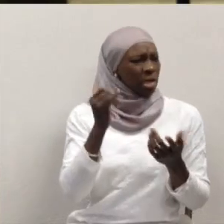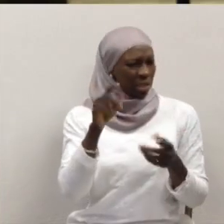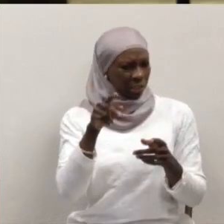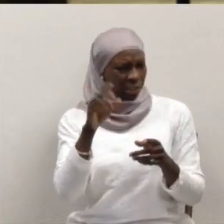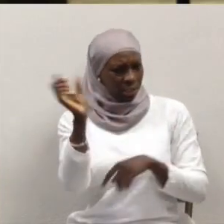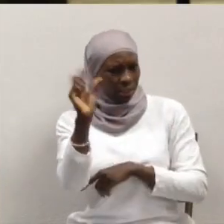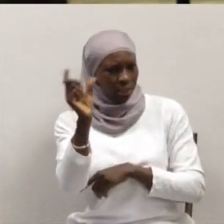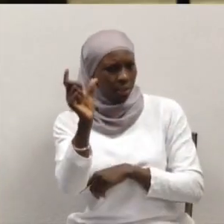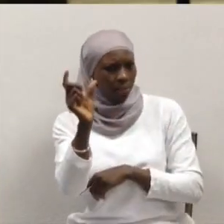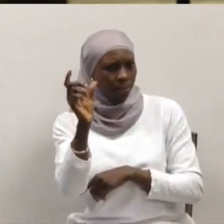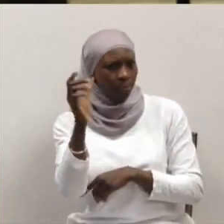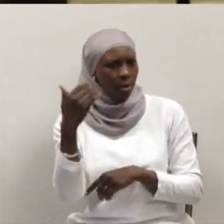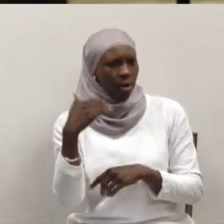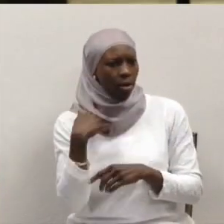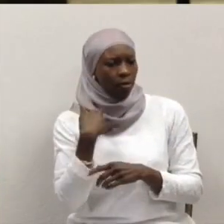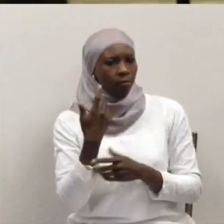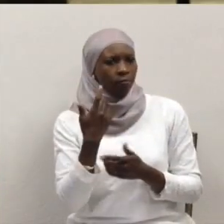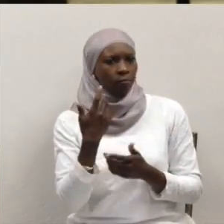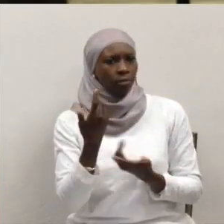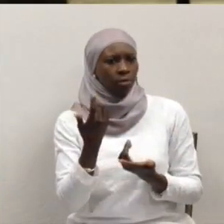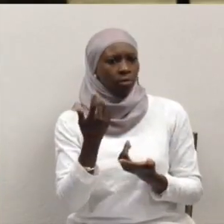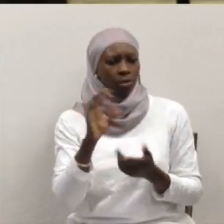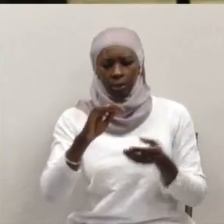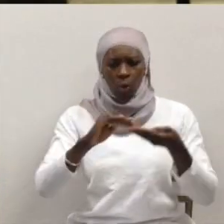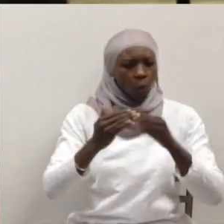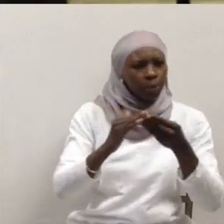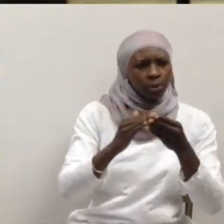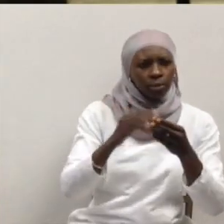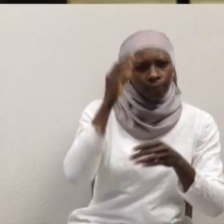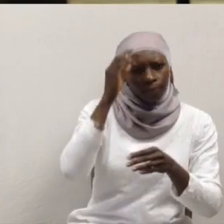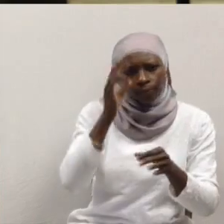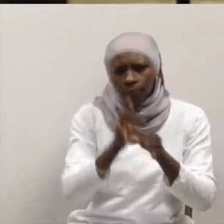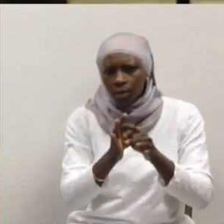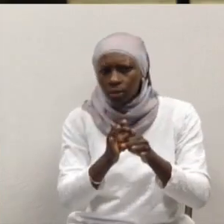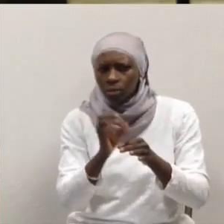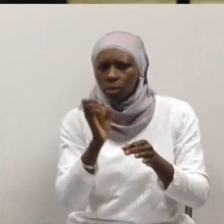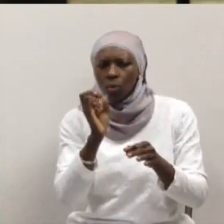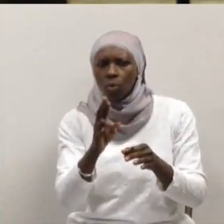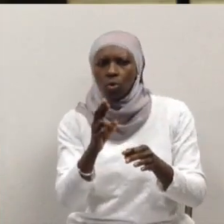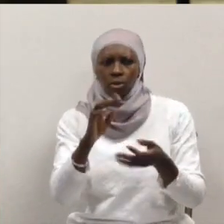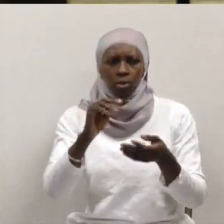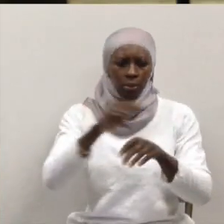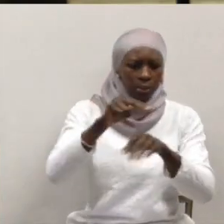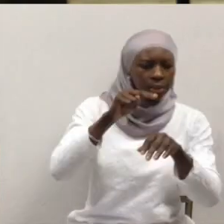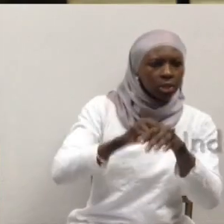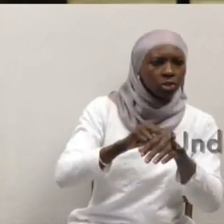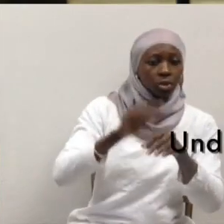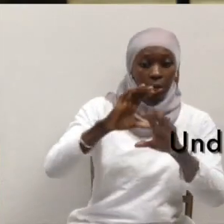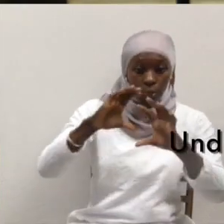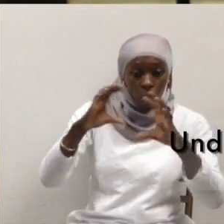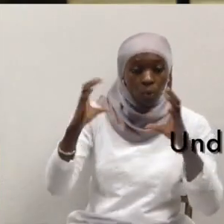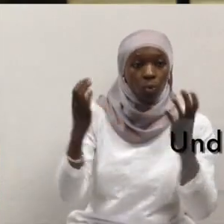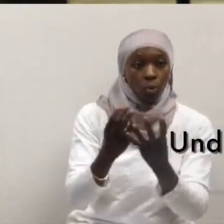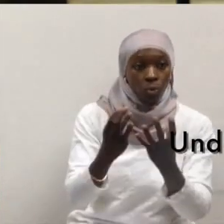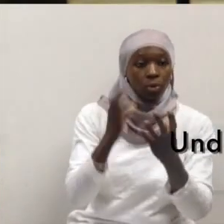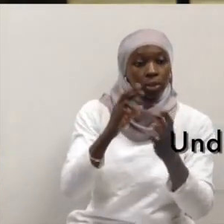personal relationship with Allah, or is it a community faith in which the community, the society, the nation as a whole is